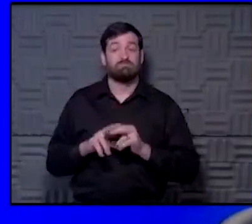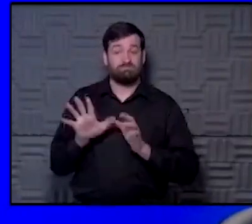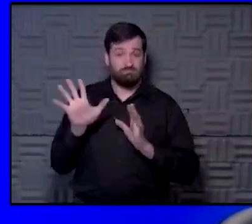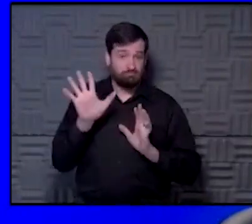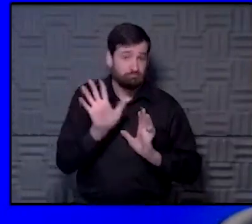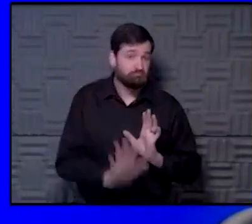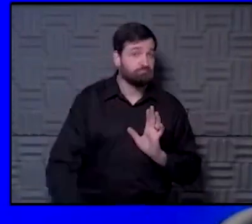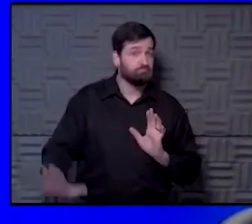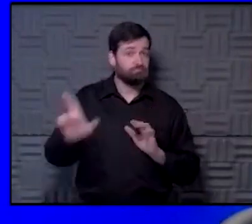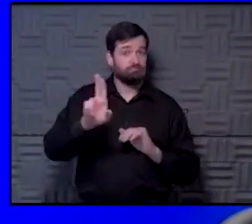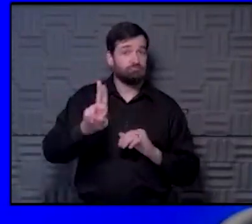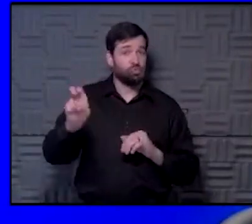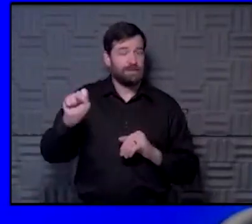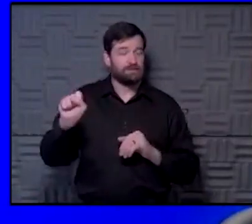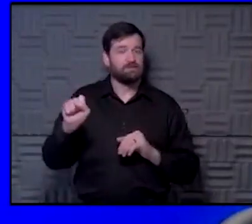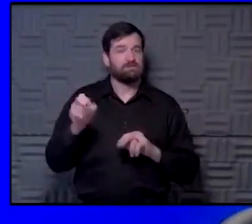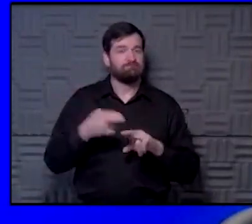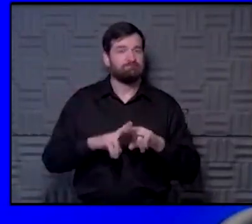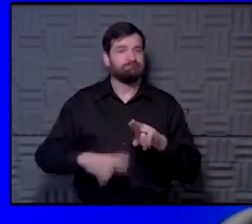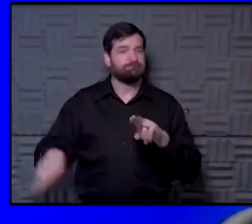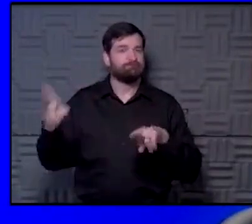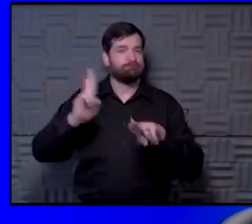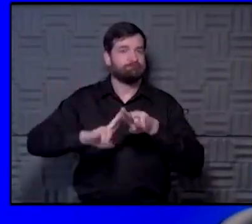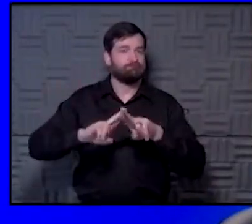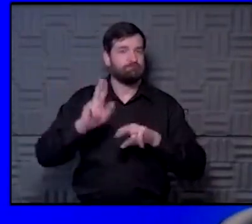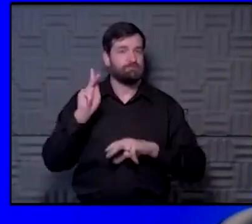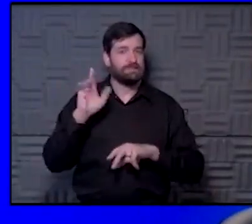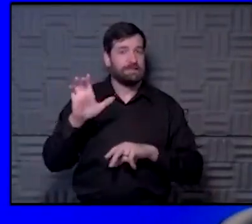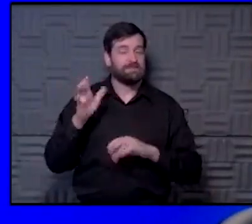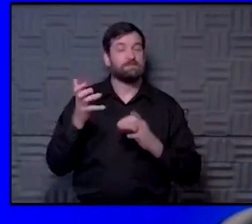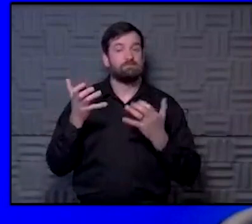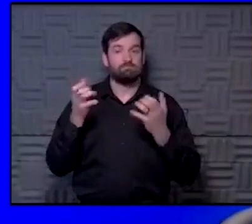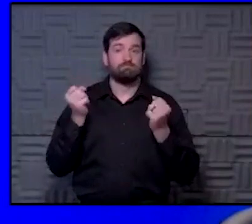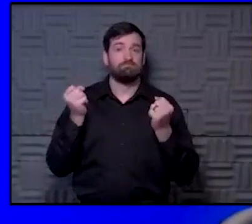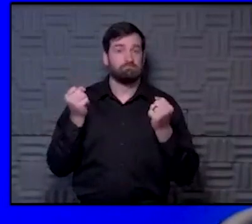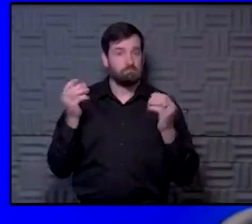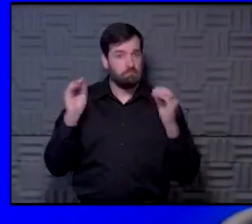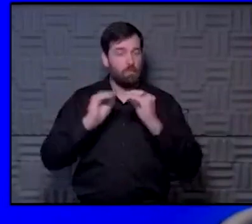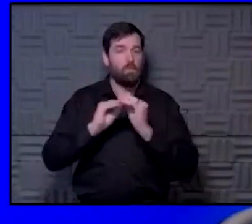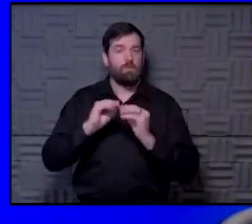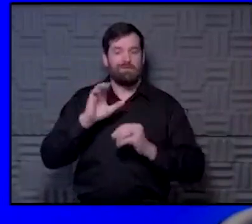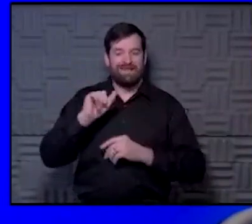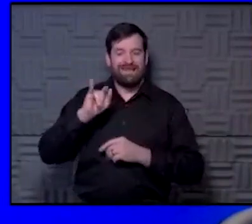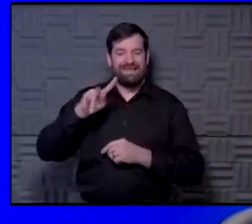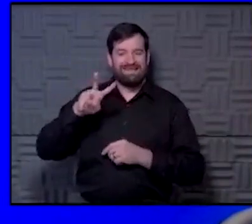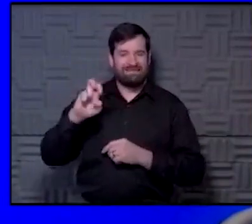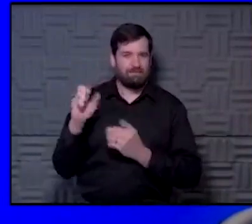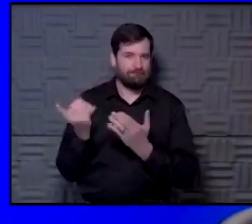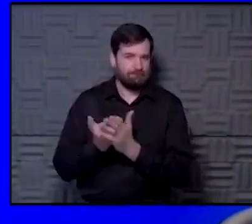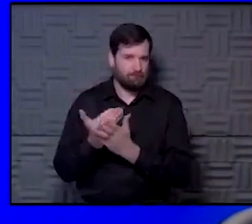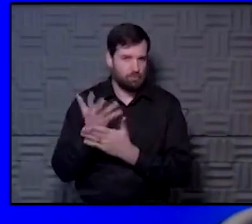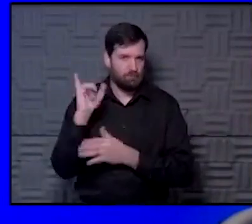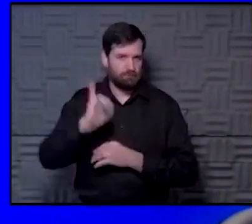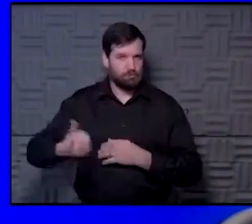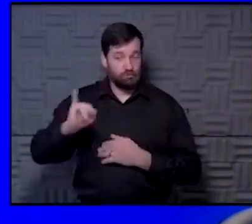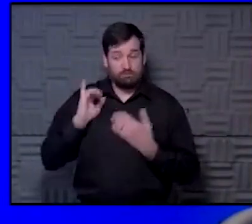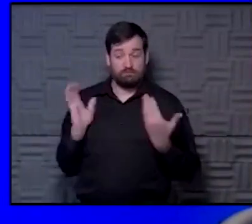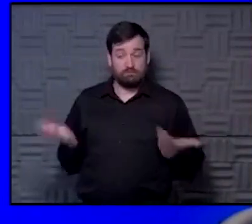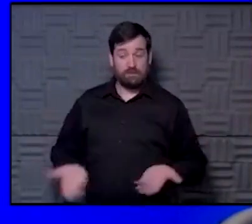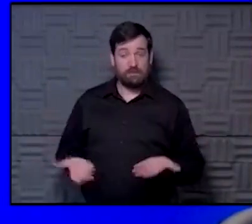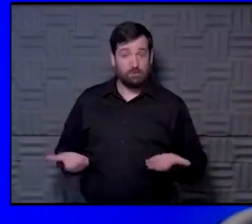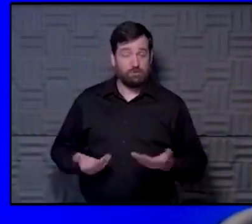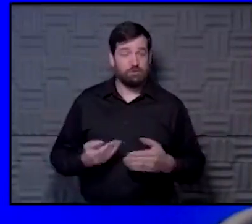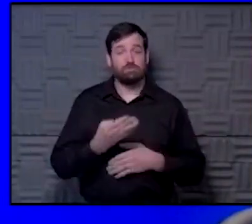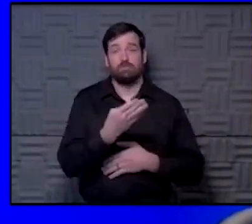nation numbers climbing, and in the Kansas City area, active new infections increasing as well. But here at the hospital, we